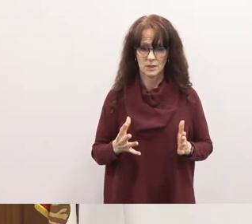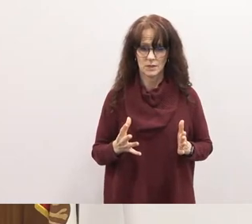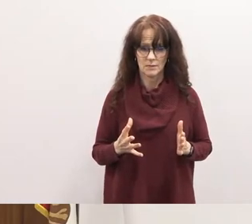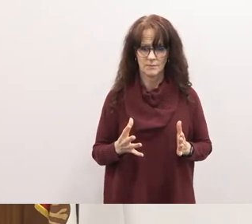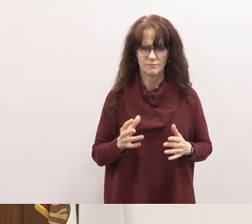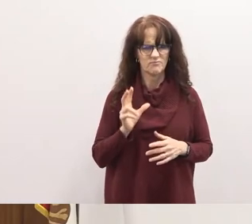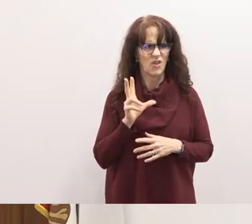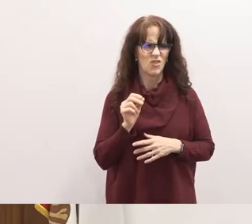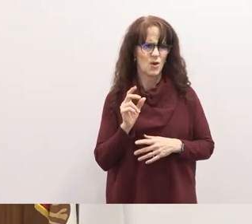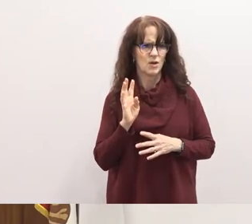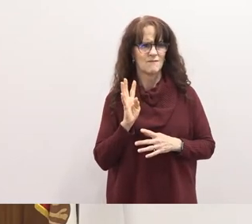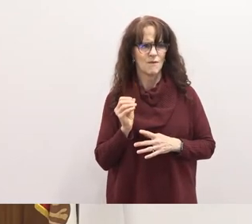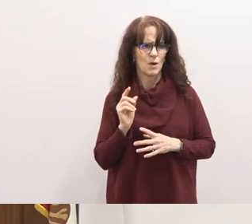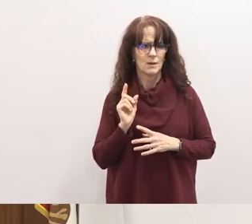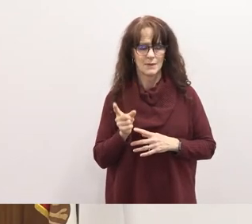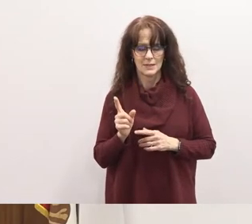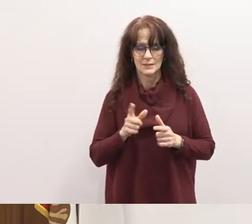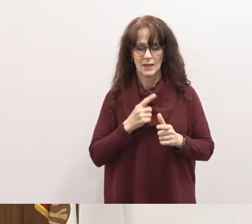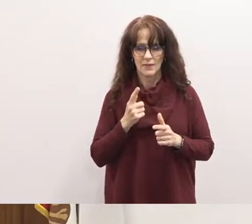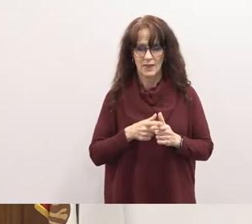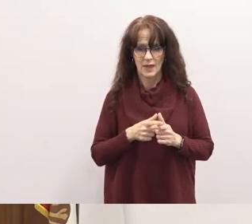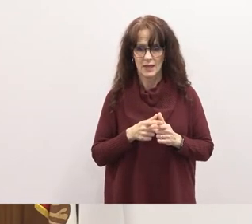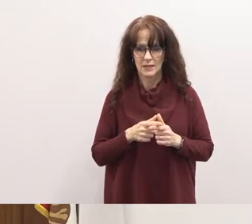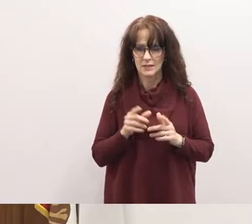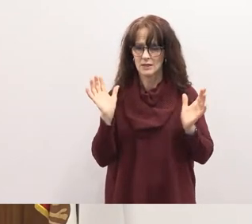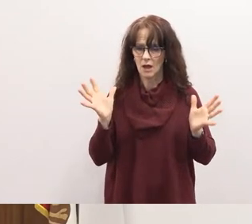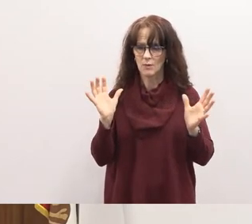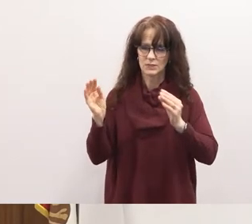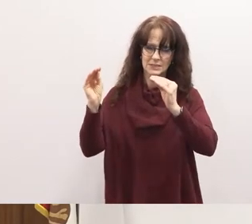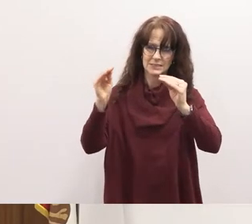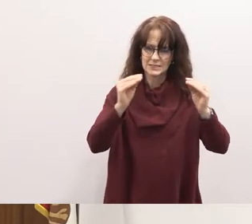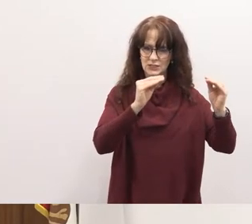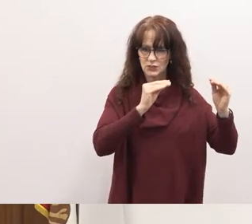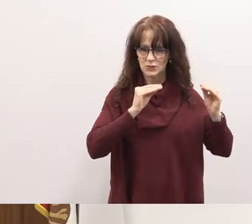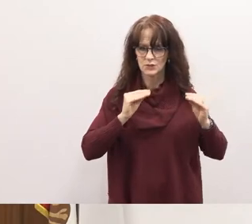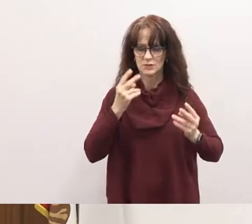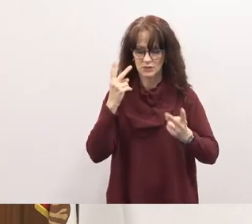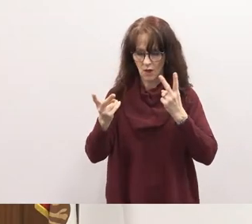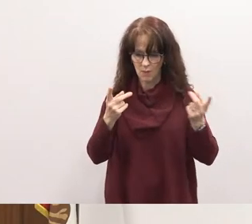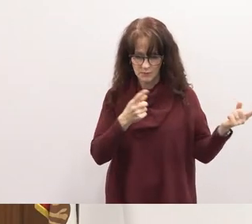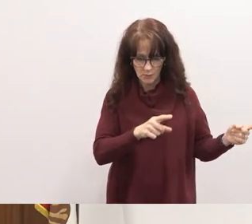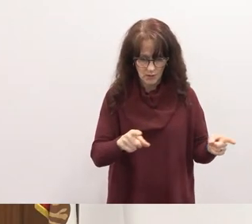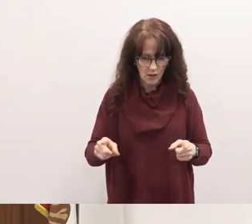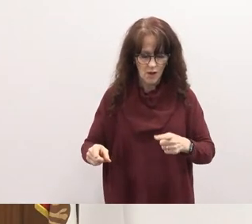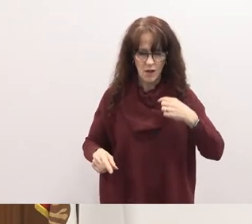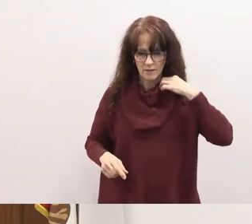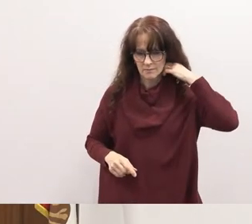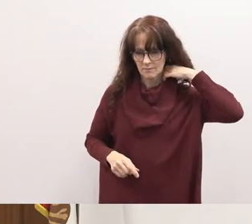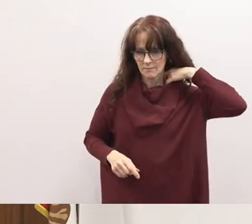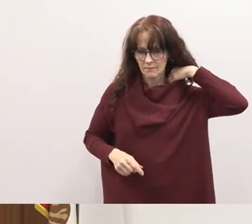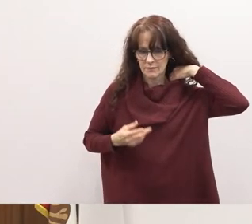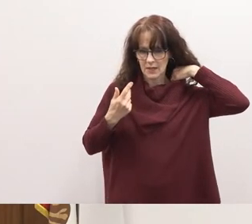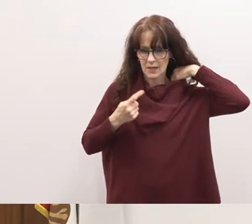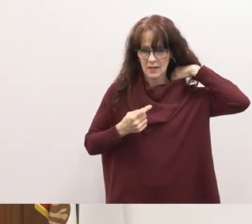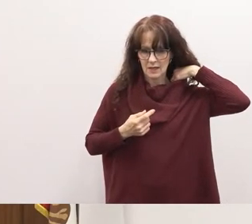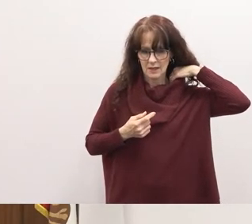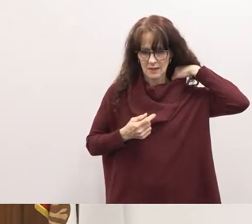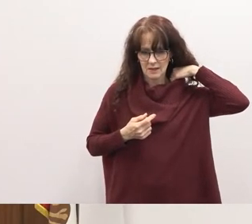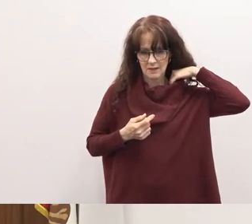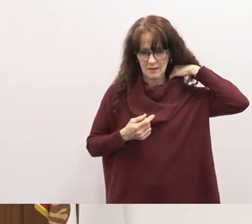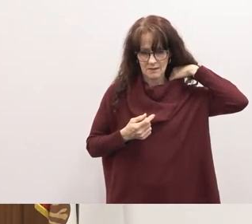40 minutes, and then we went and talked to instructors and saw the things that were going on, and I tried to explain it to